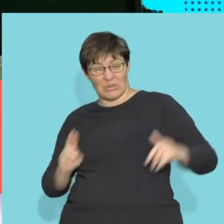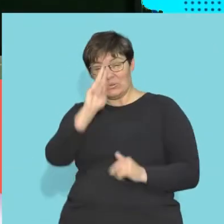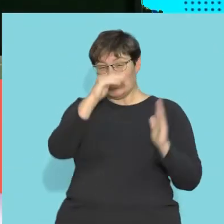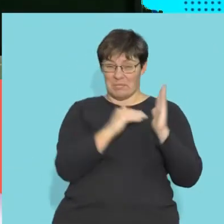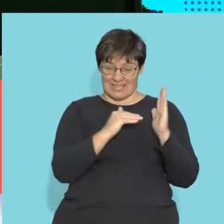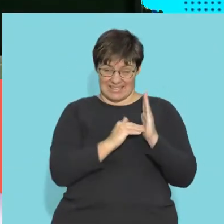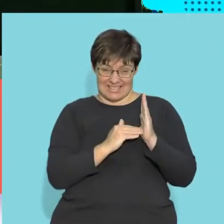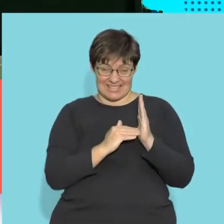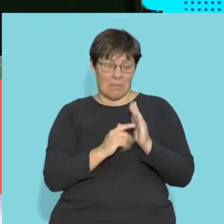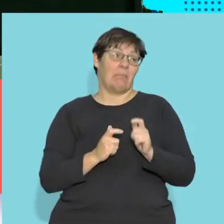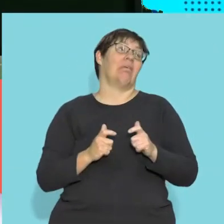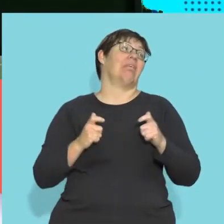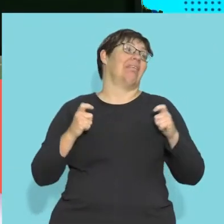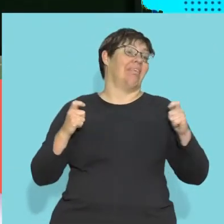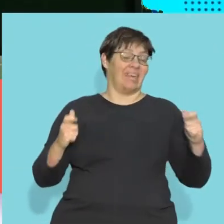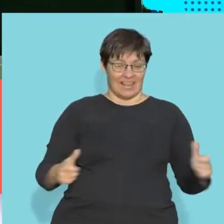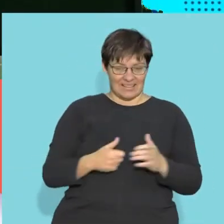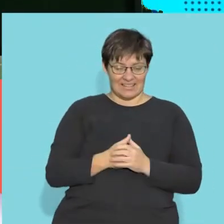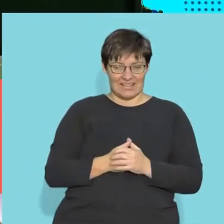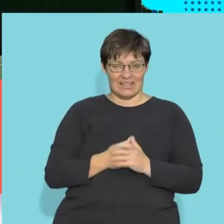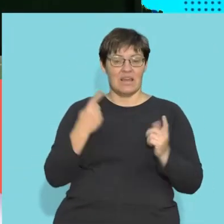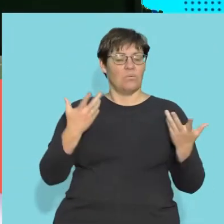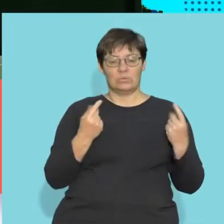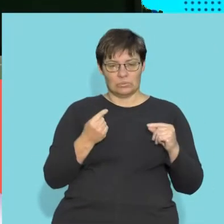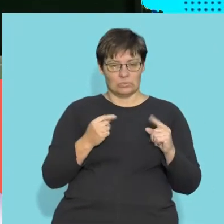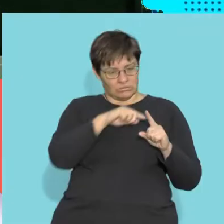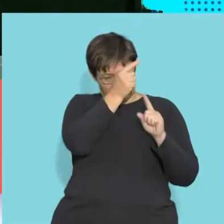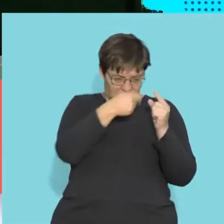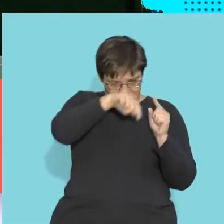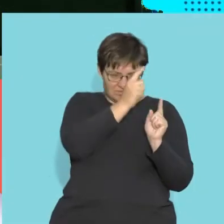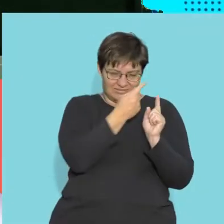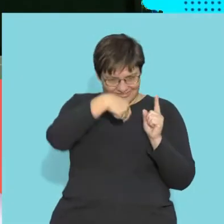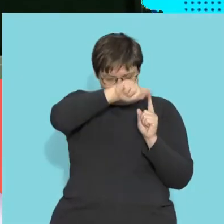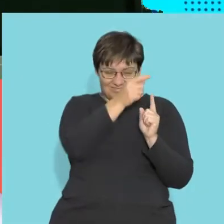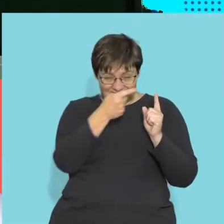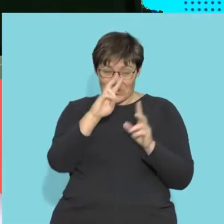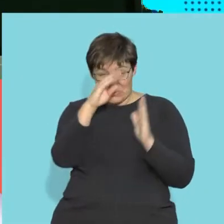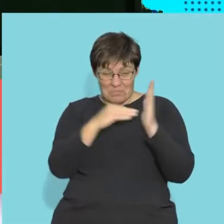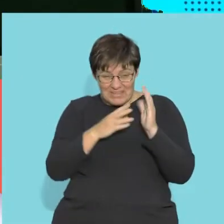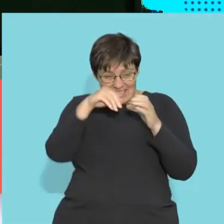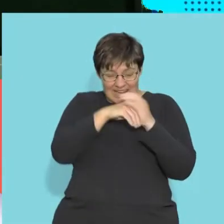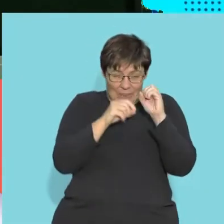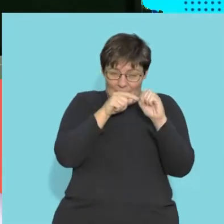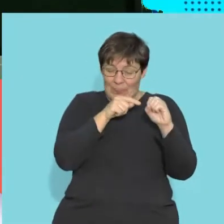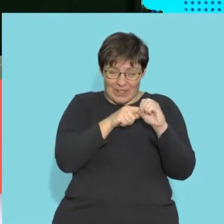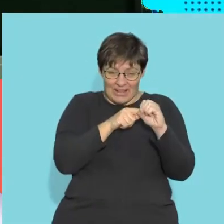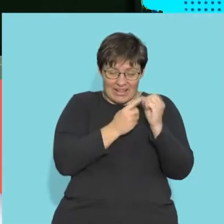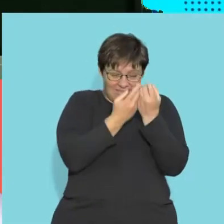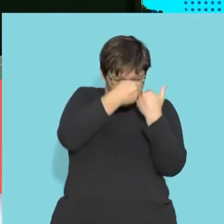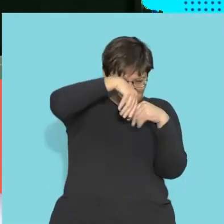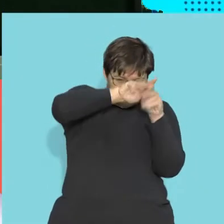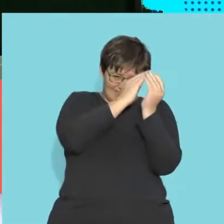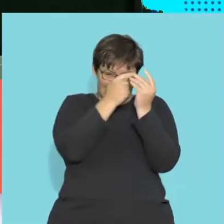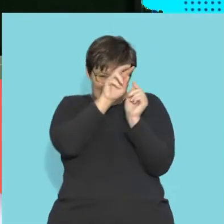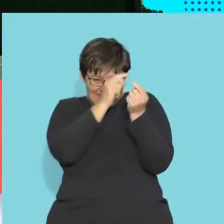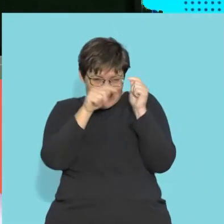It's huge. So what it does is it coils up, all right, and it tangles up, and when the cell